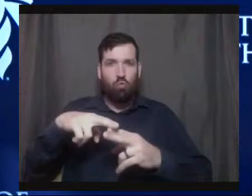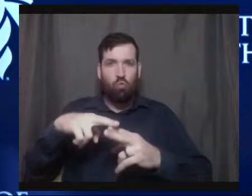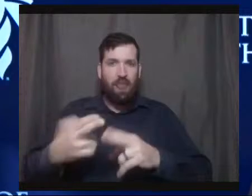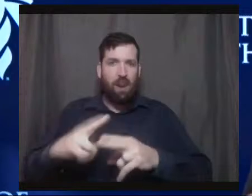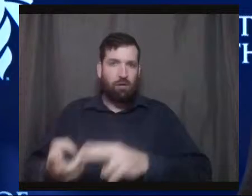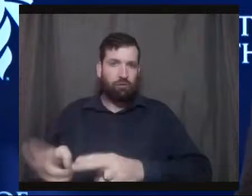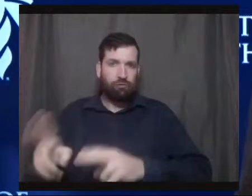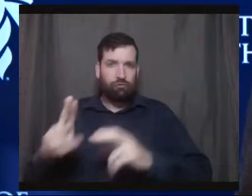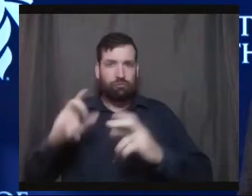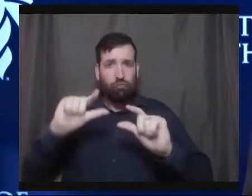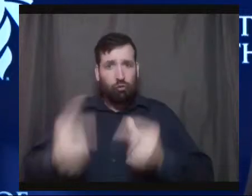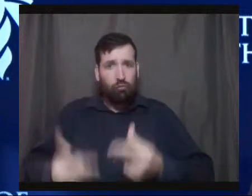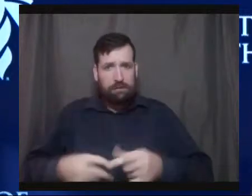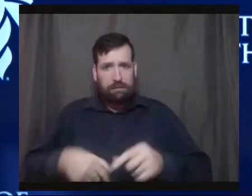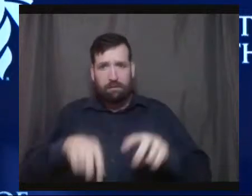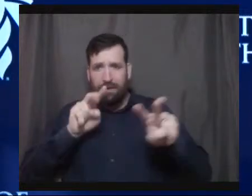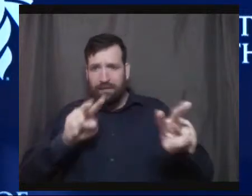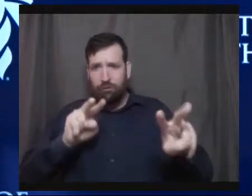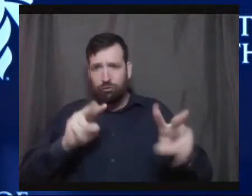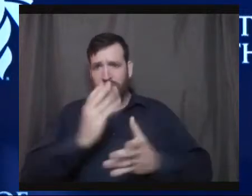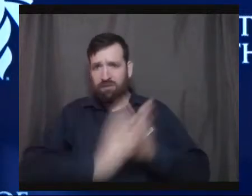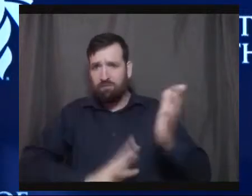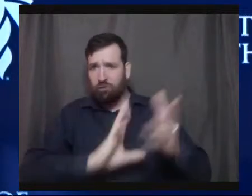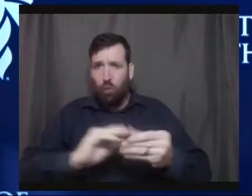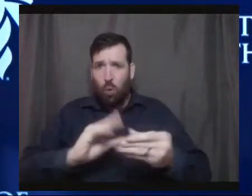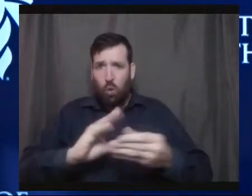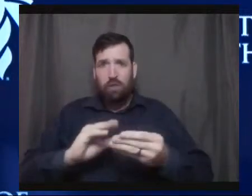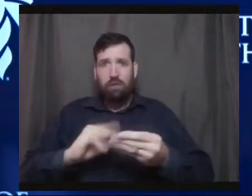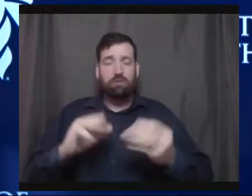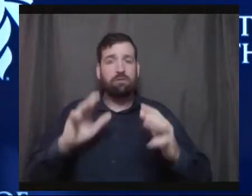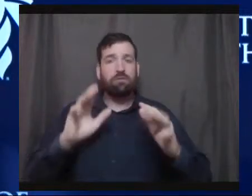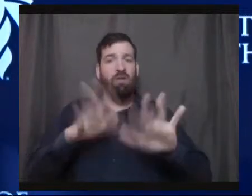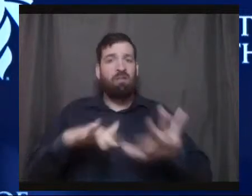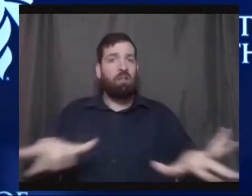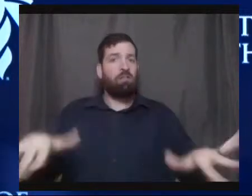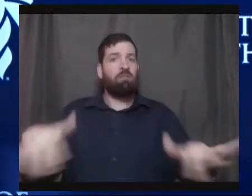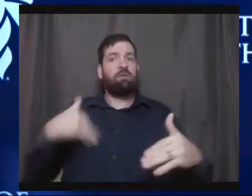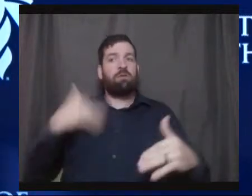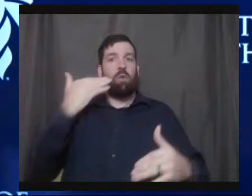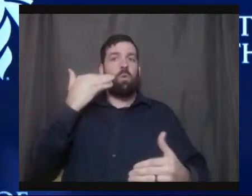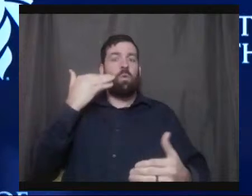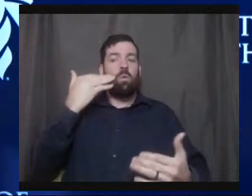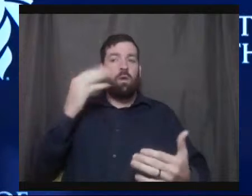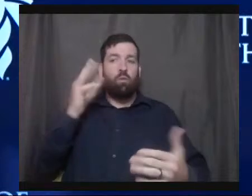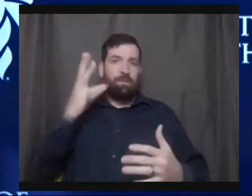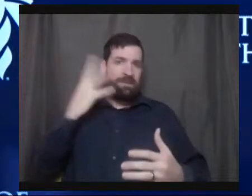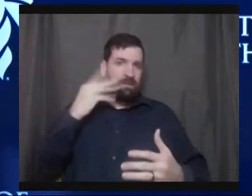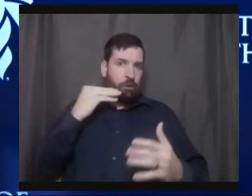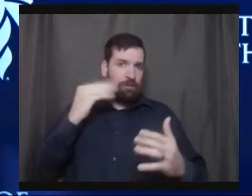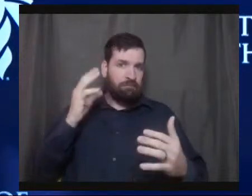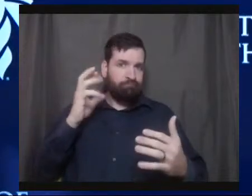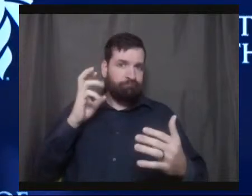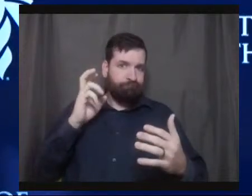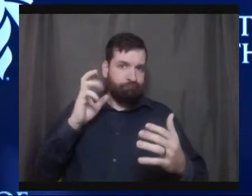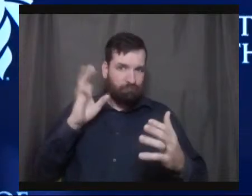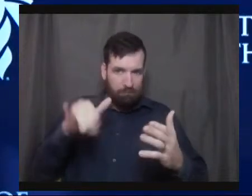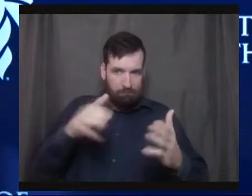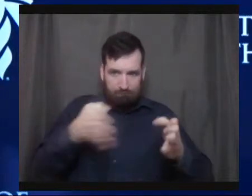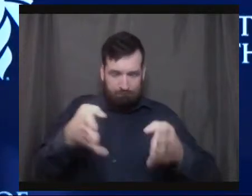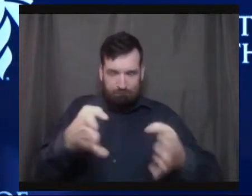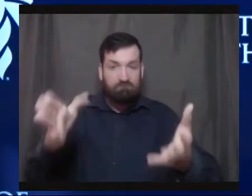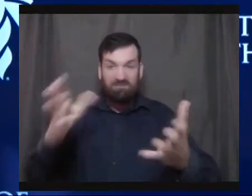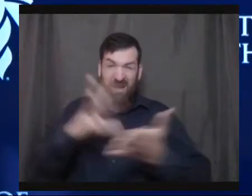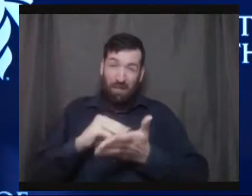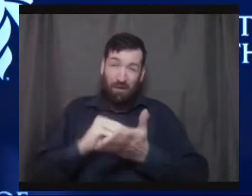the questions and some of the stories that they told, and knew I would be going down that road myself. I learned a lot,